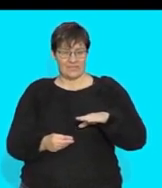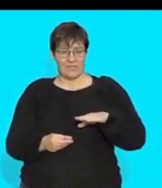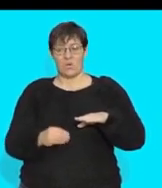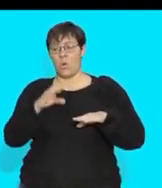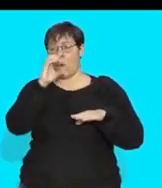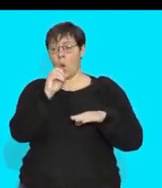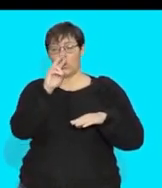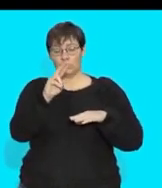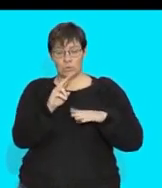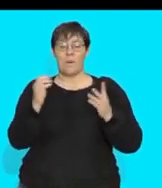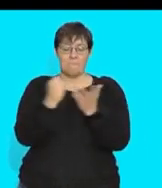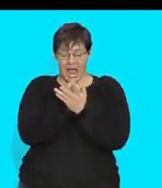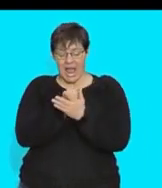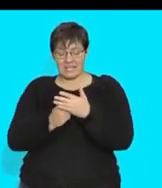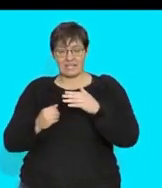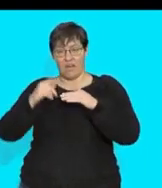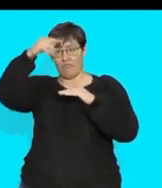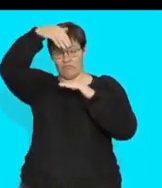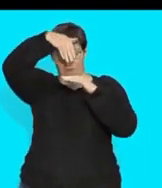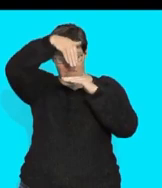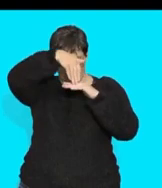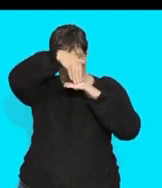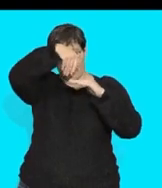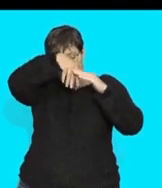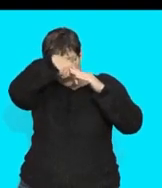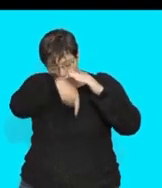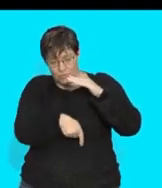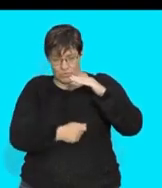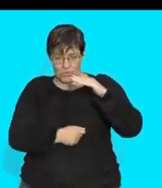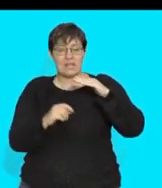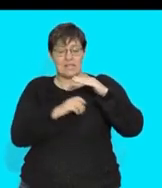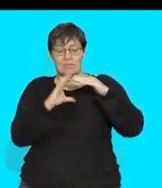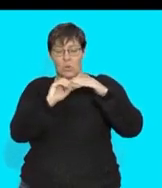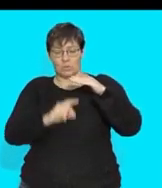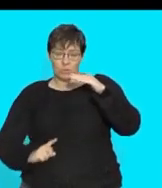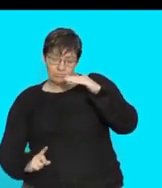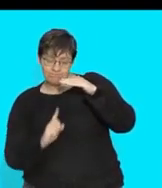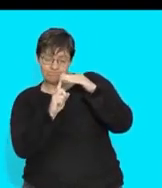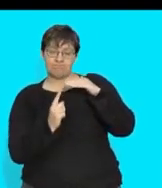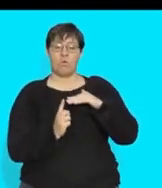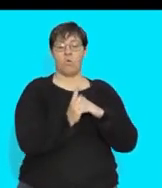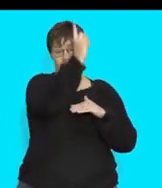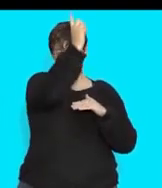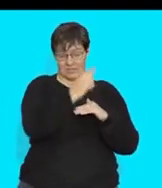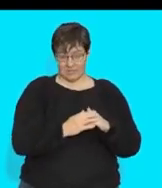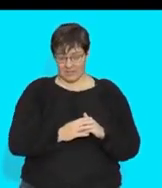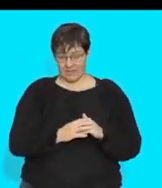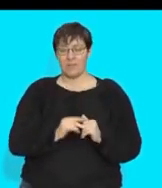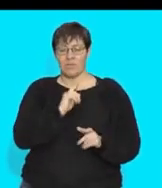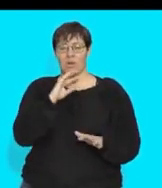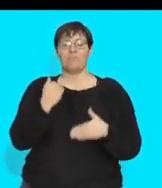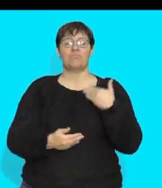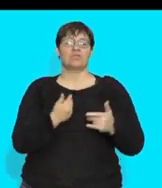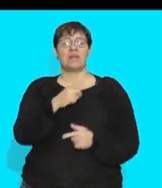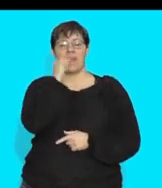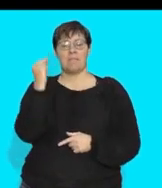cross over a surface, and so does the carbon dioxide. Yes, it does occur through a process called diffusion,